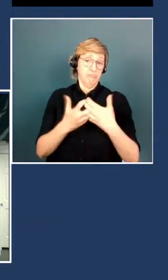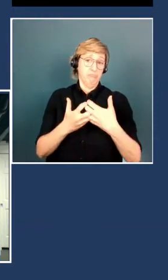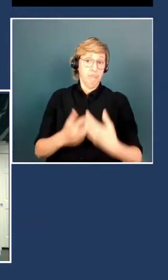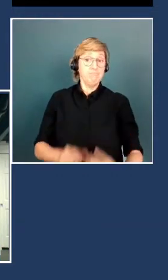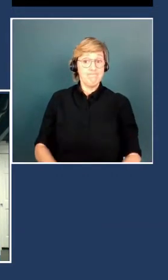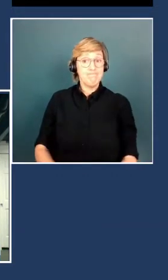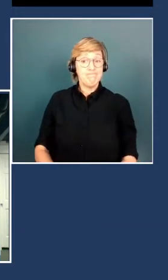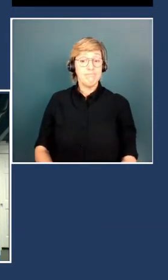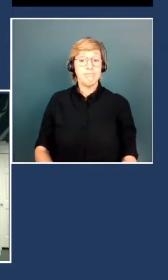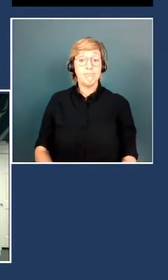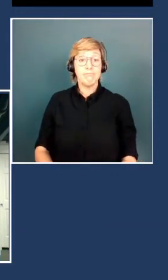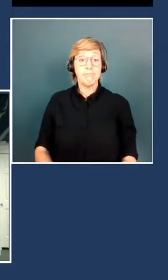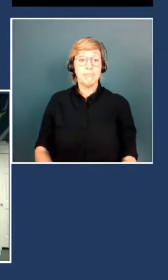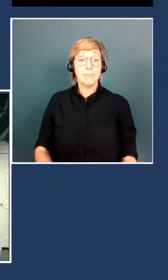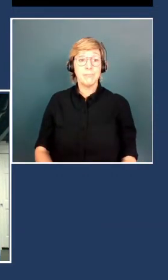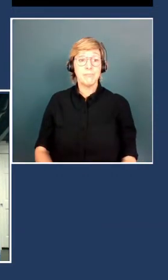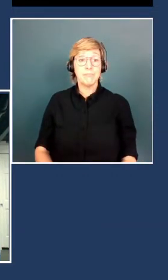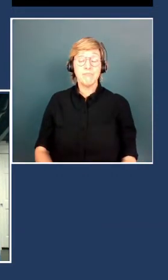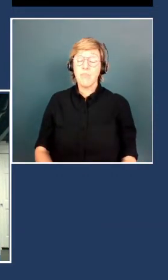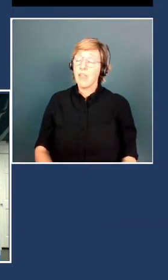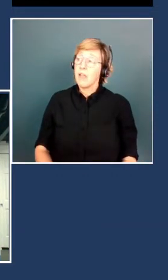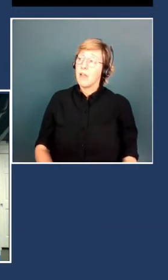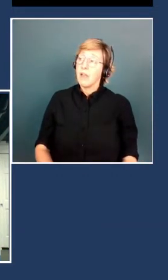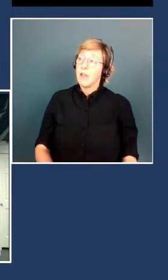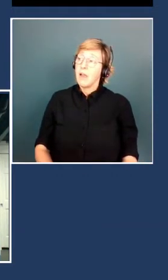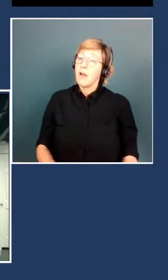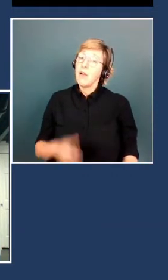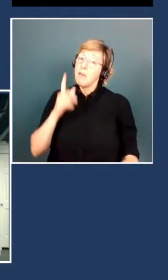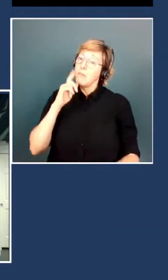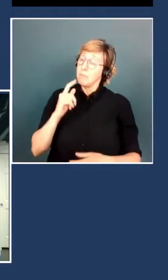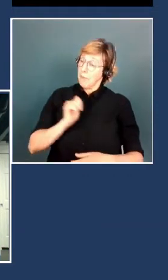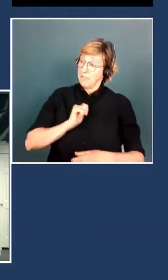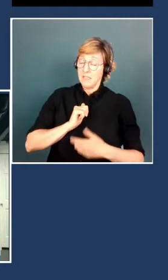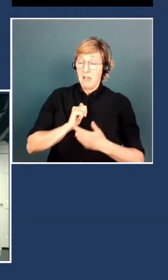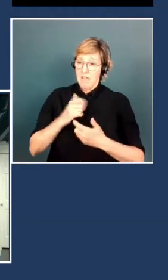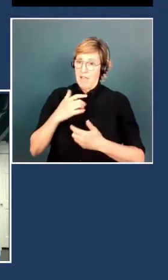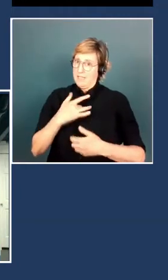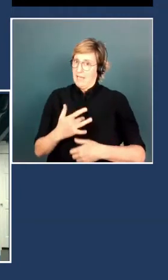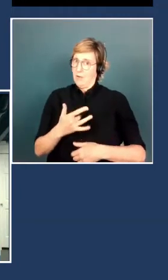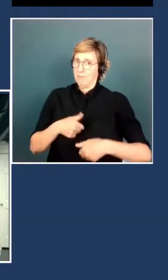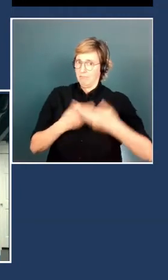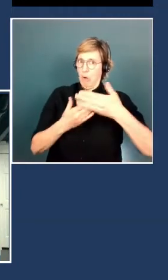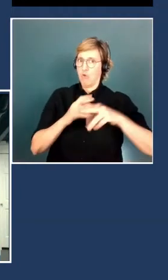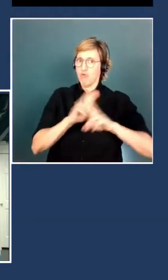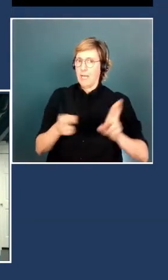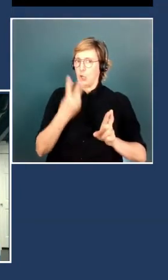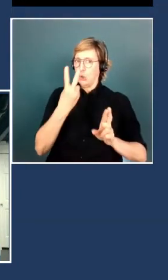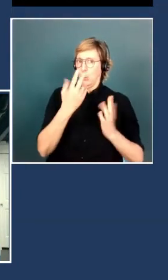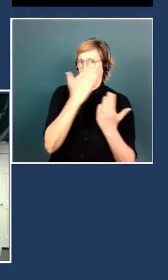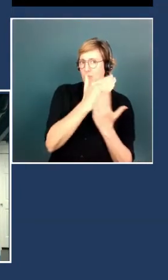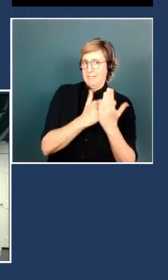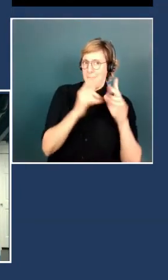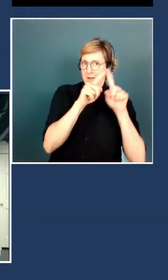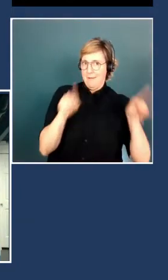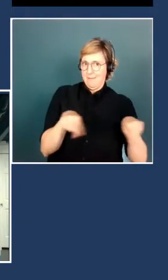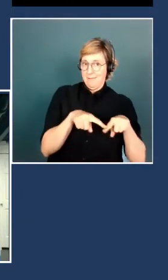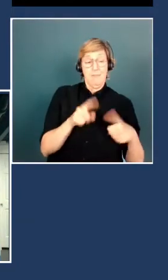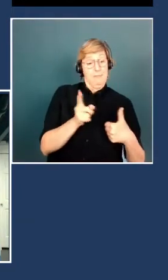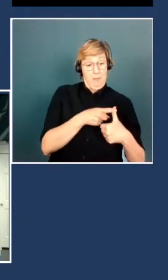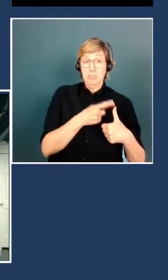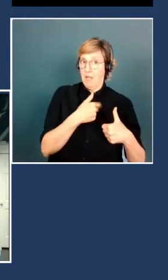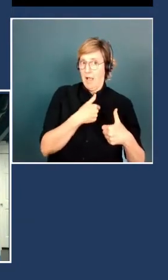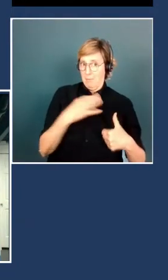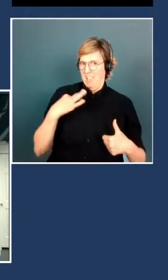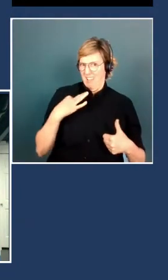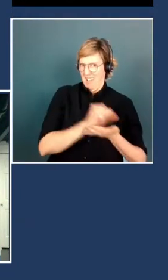One thing I love to do for myself is I'll have two resumes. First resume is the resume that I apply with. The second resume,